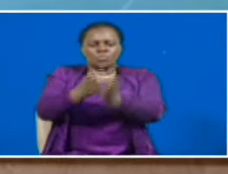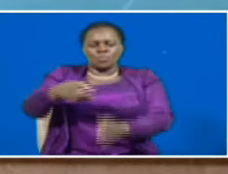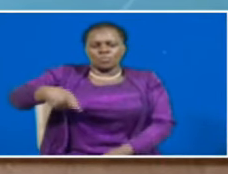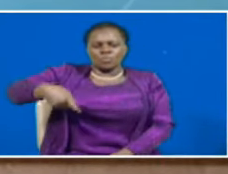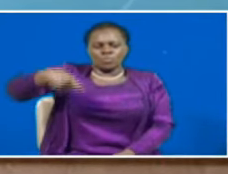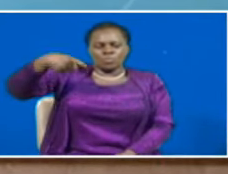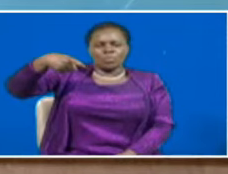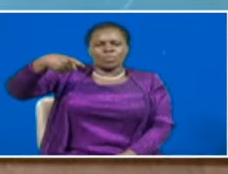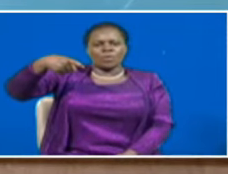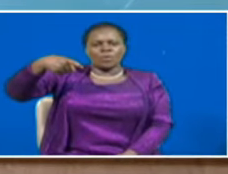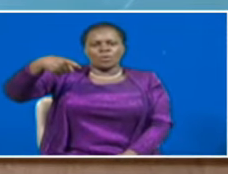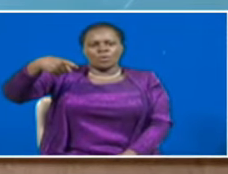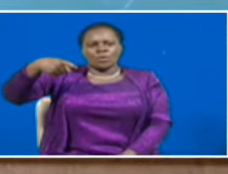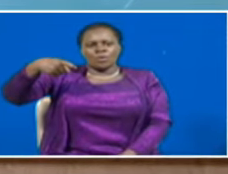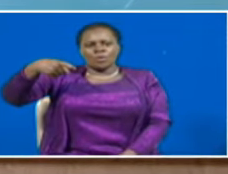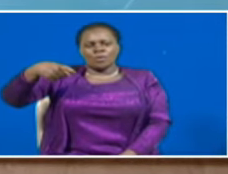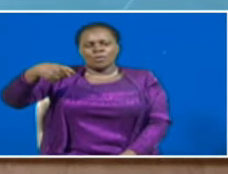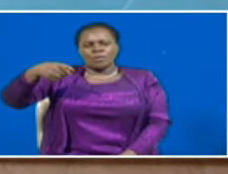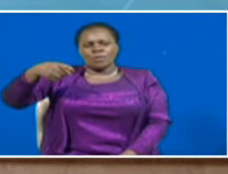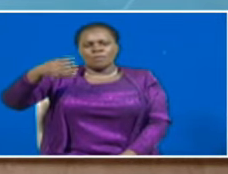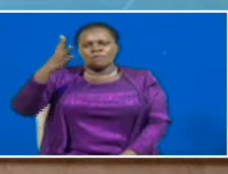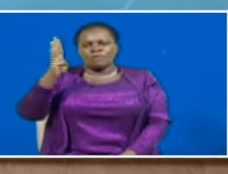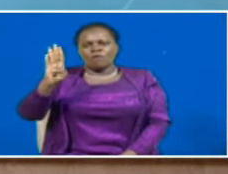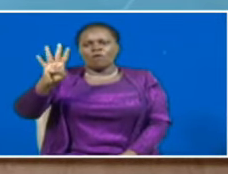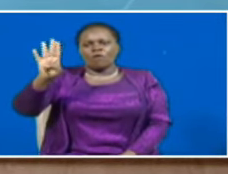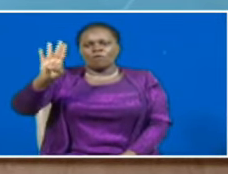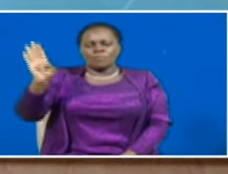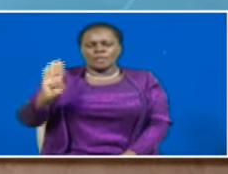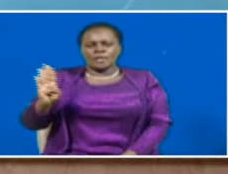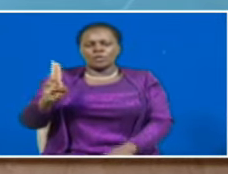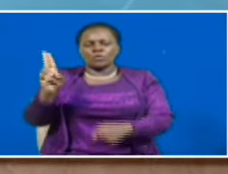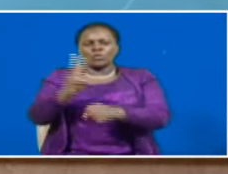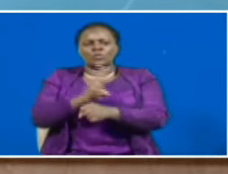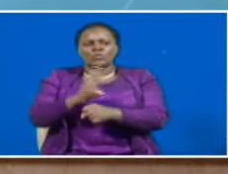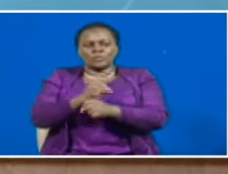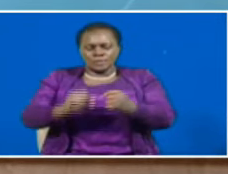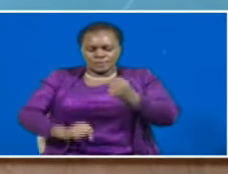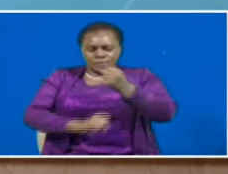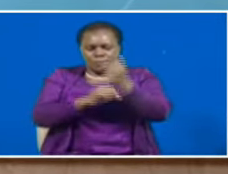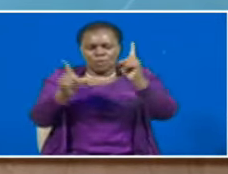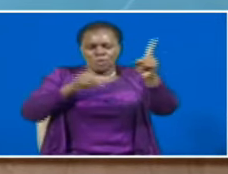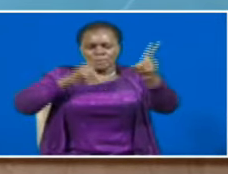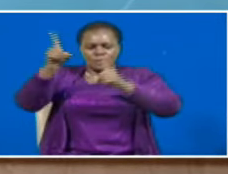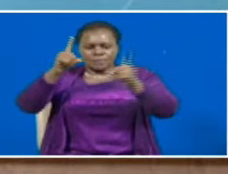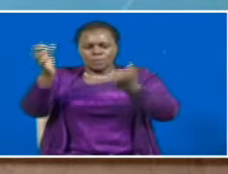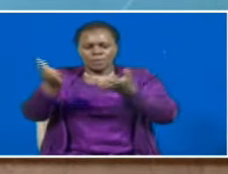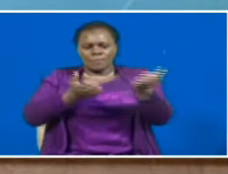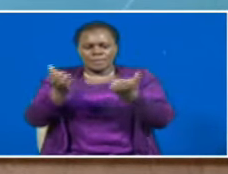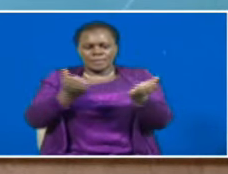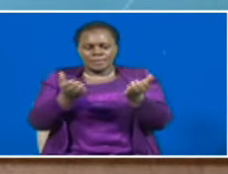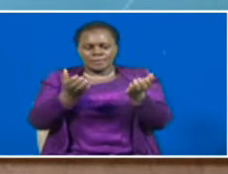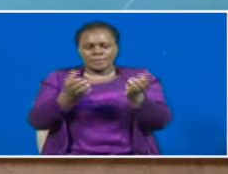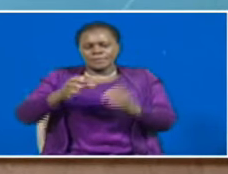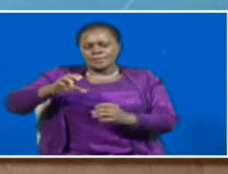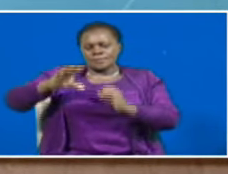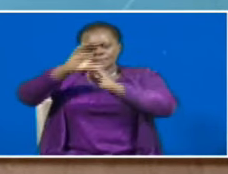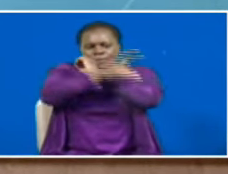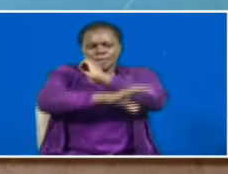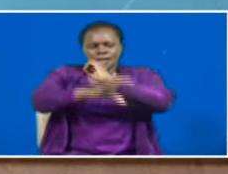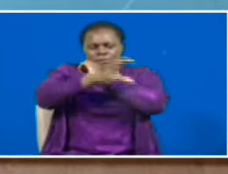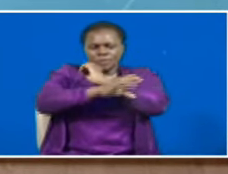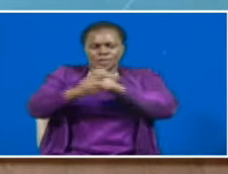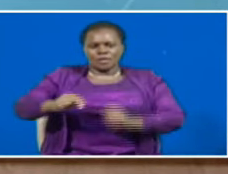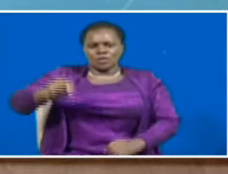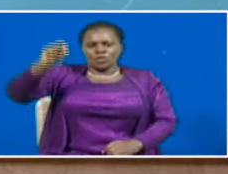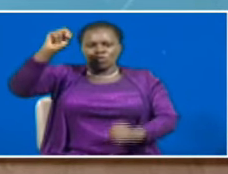ship-to-shore cranes worth 4 billion shillings. The new equipment is aimed at boosting transshipment business across the country's